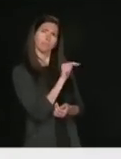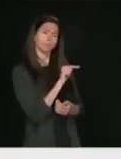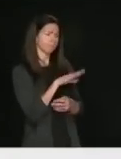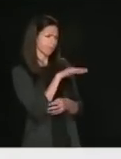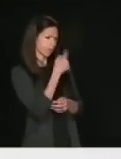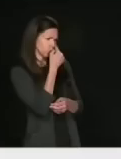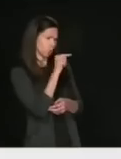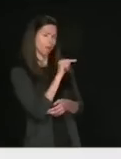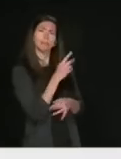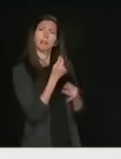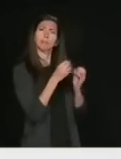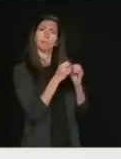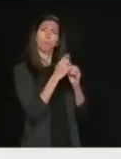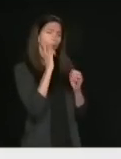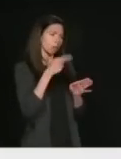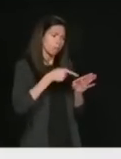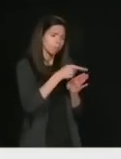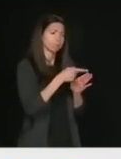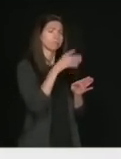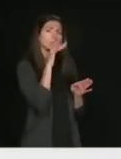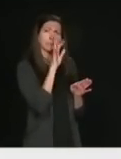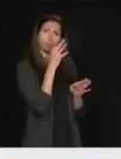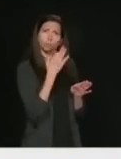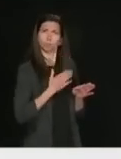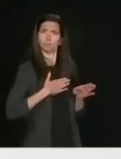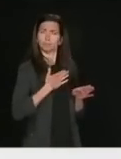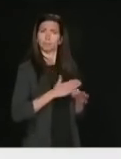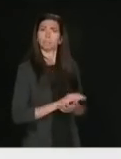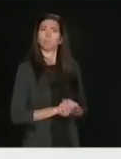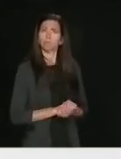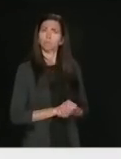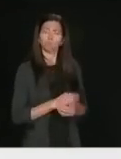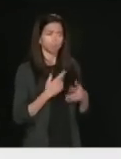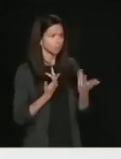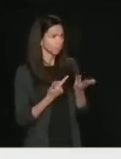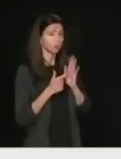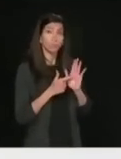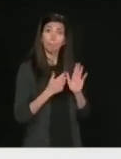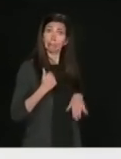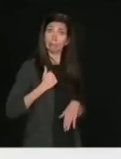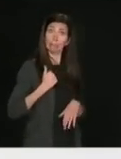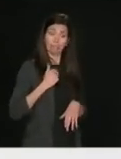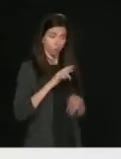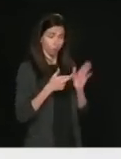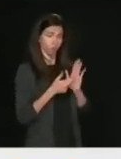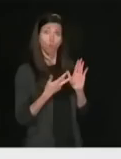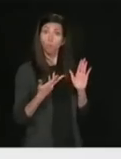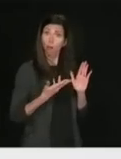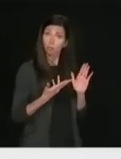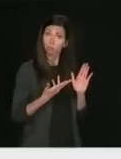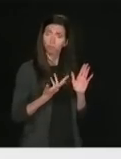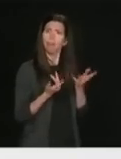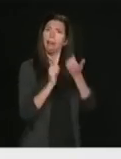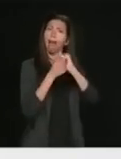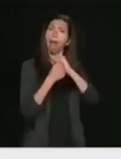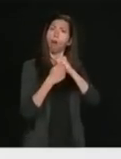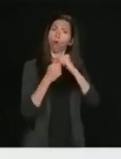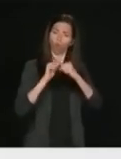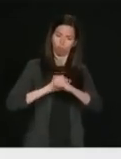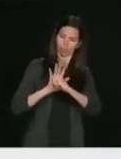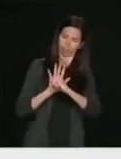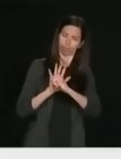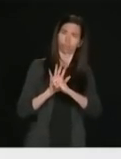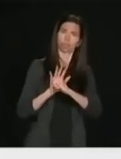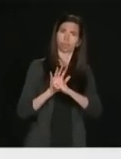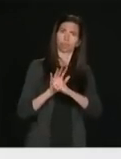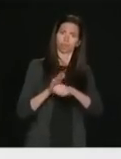Be more precise in French as far as the role of Canada playing in the fight against COVID-19, is that